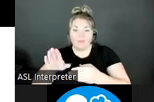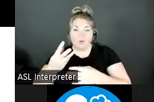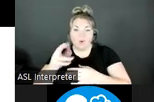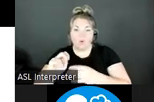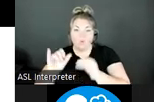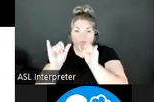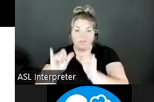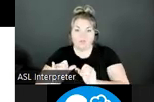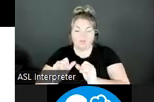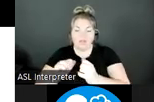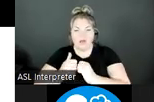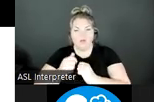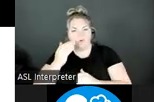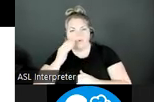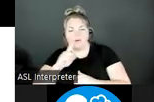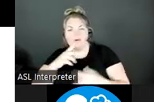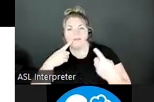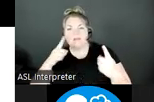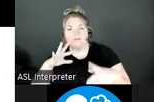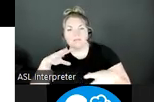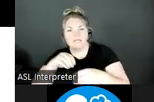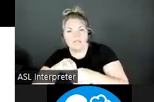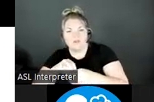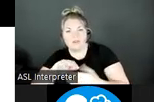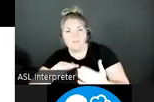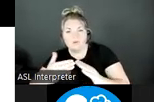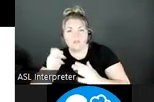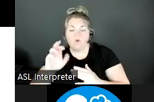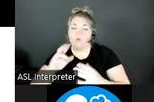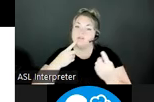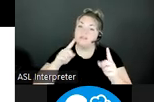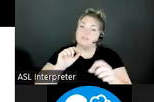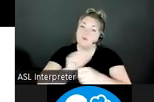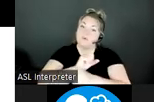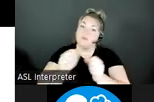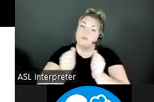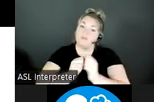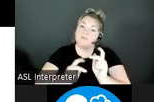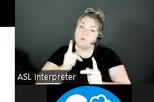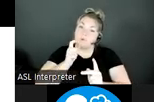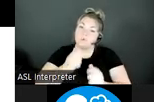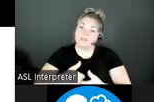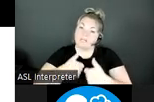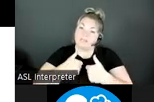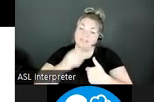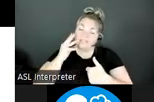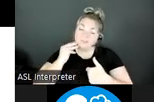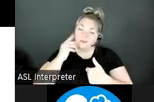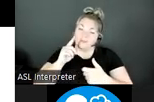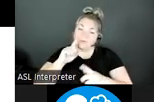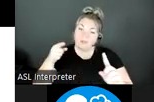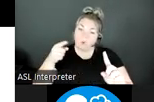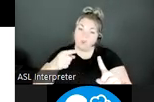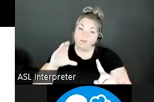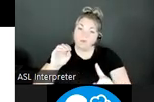they're successfully engaging community or successfully working with folks with lived experience towards that goal of